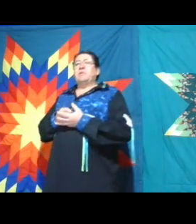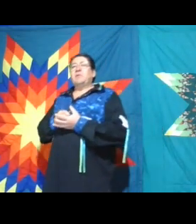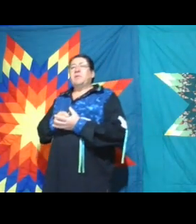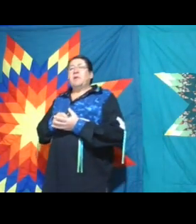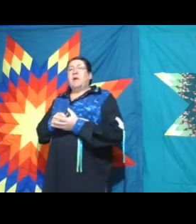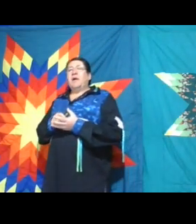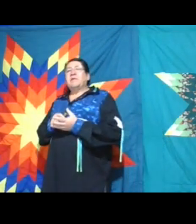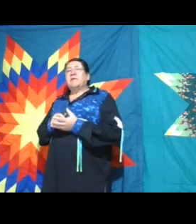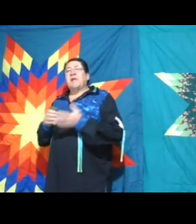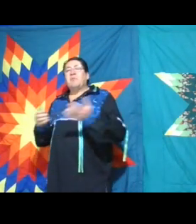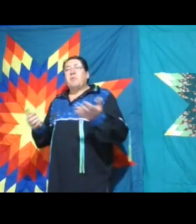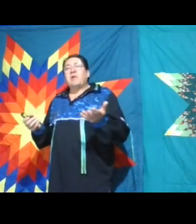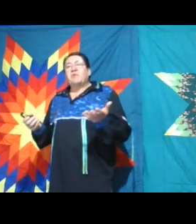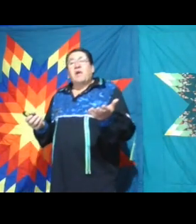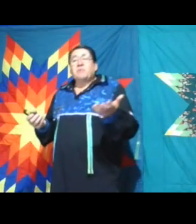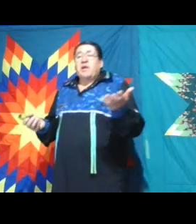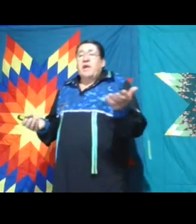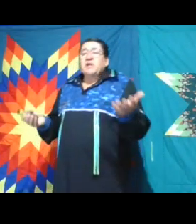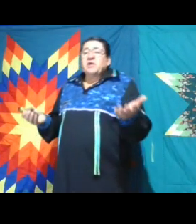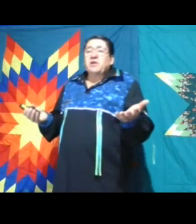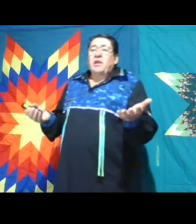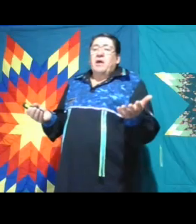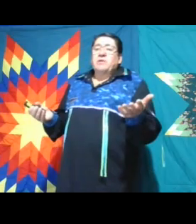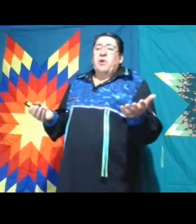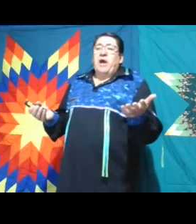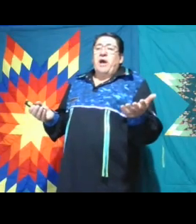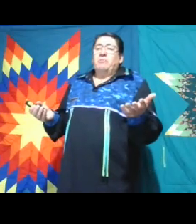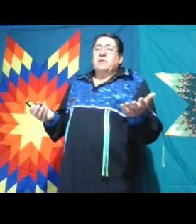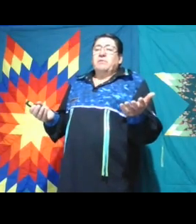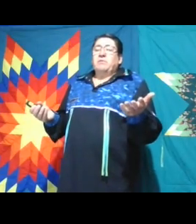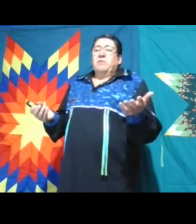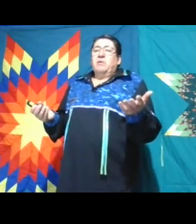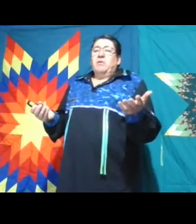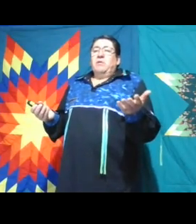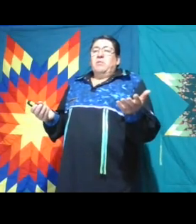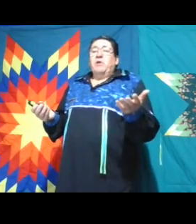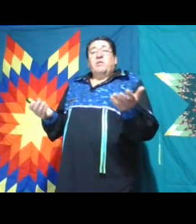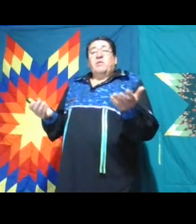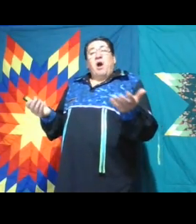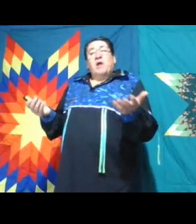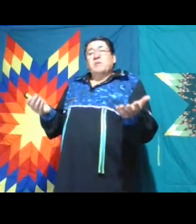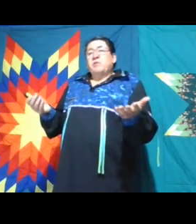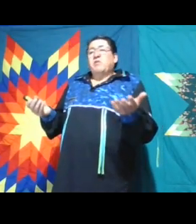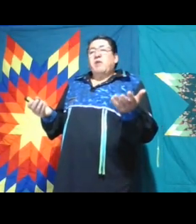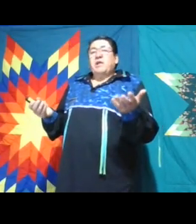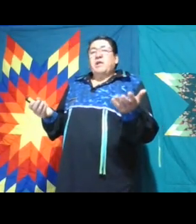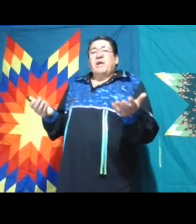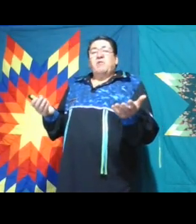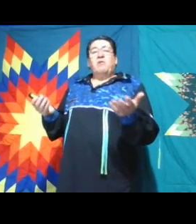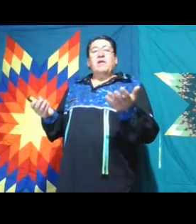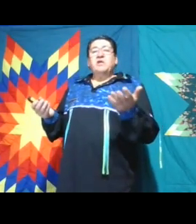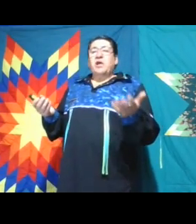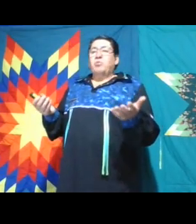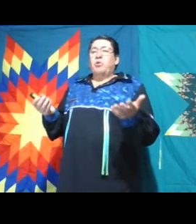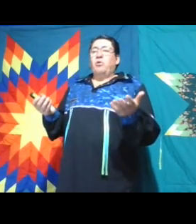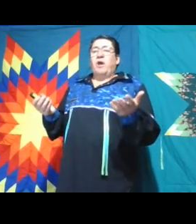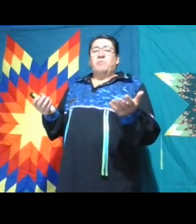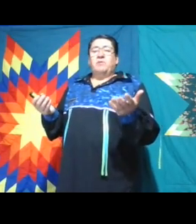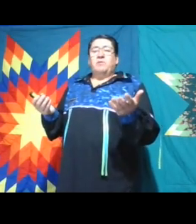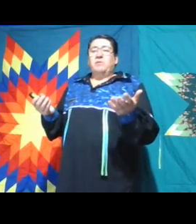opportunities. It could stipend transportation allowance, perhaps. We could possibly create like